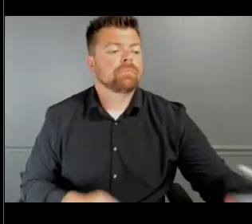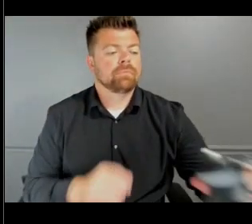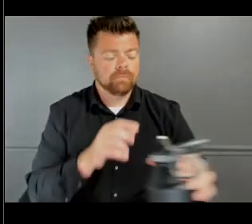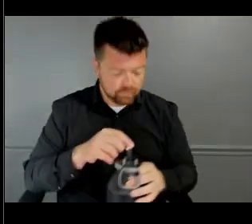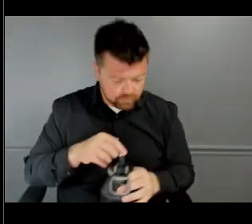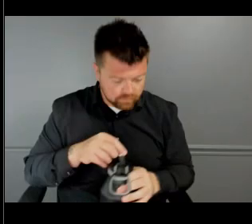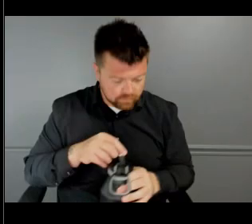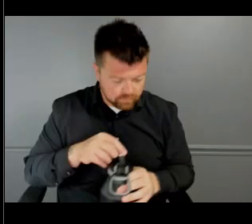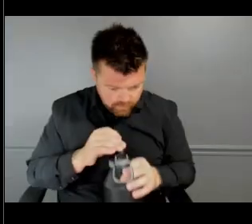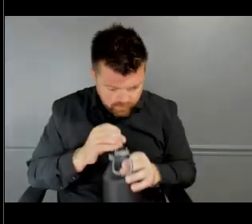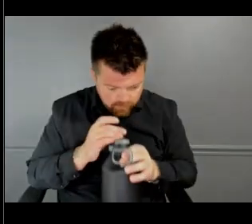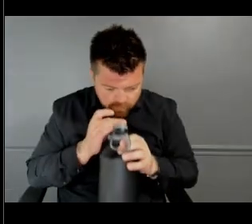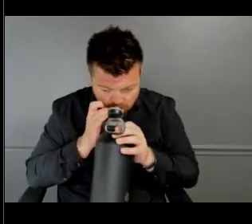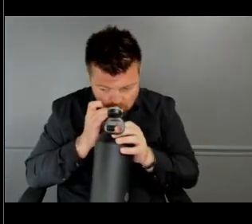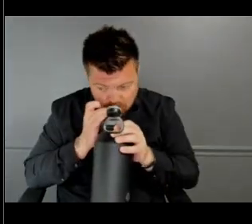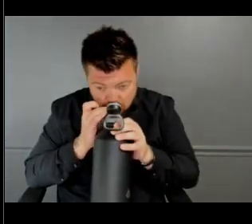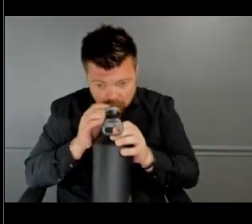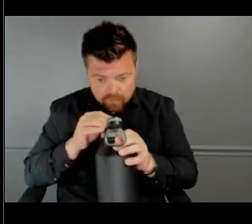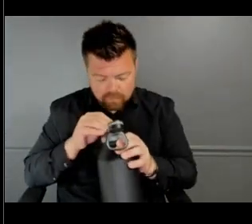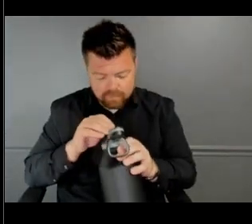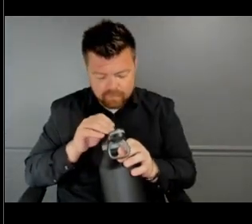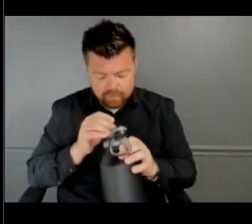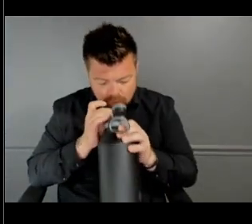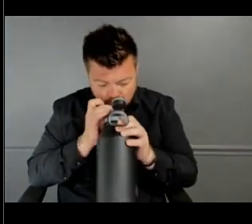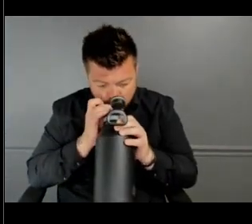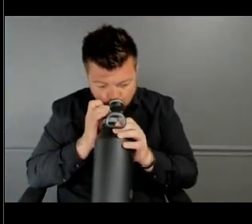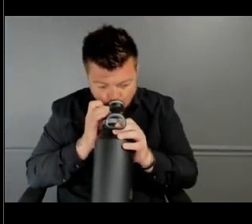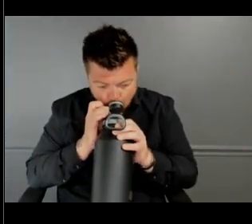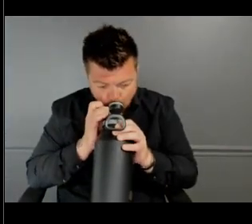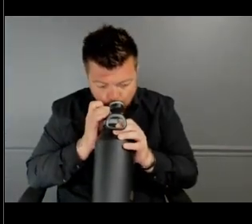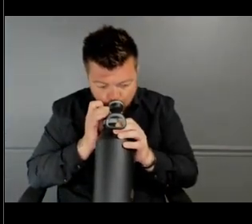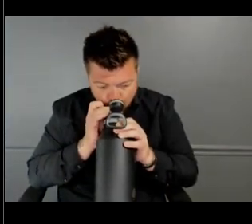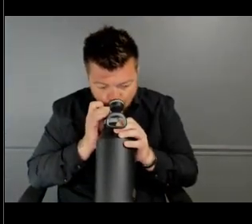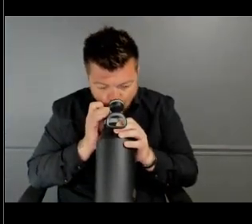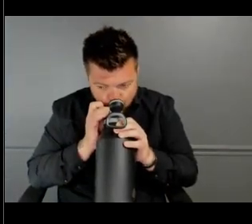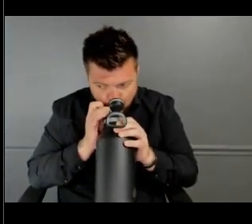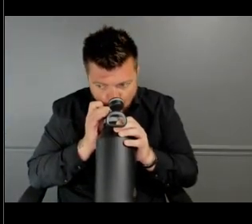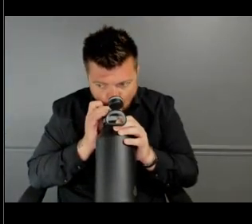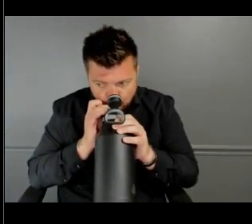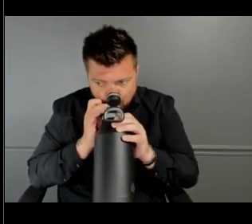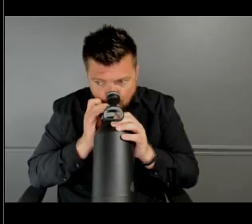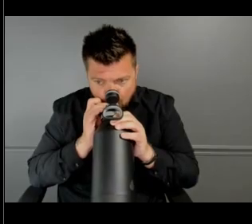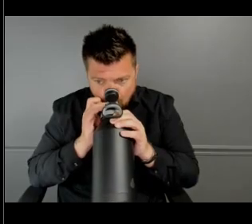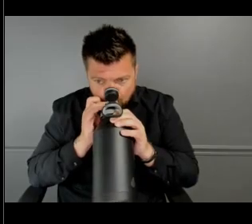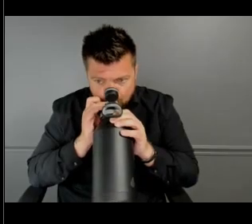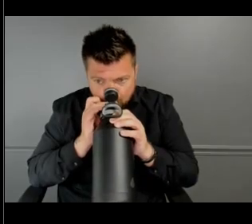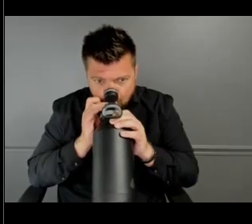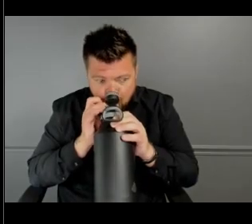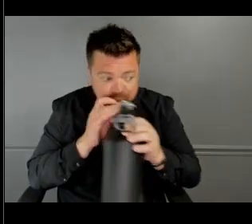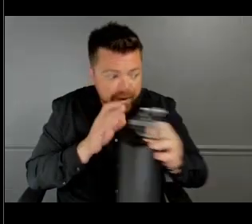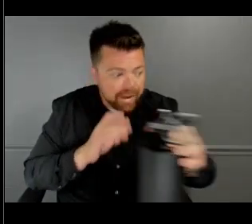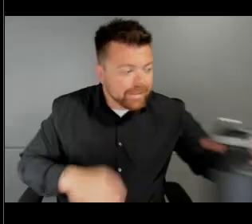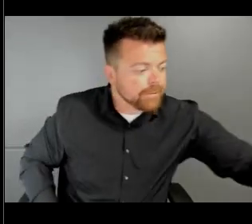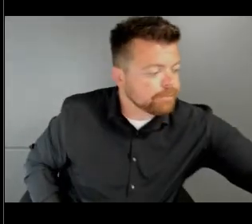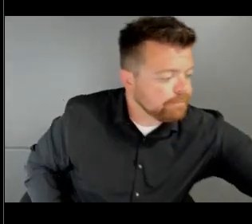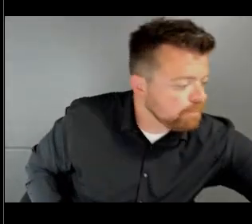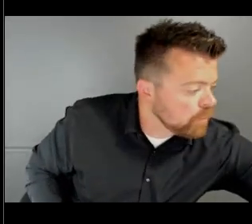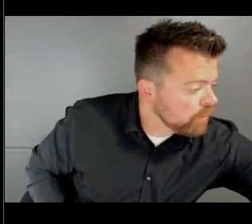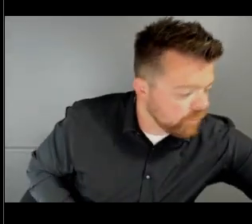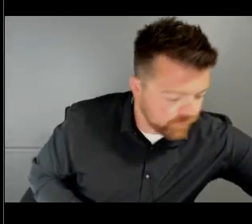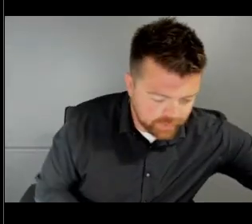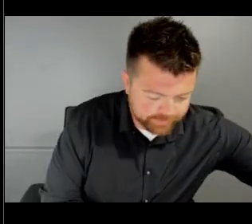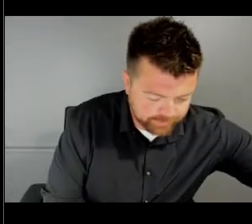And again, this reads, for showers, clear floor space of 30 inches